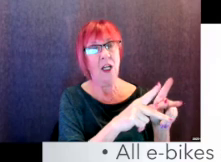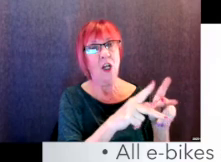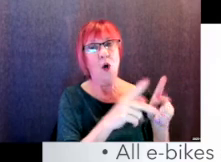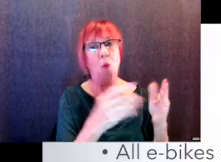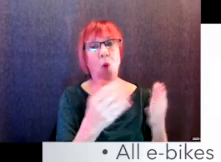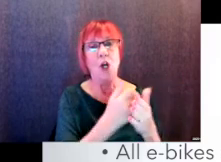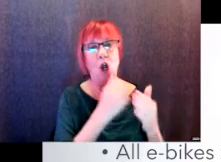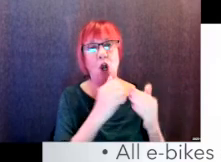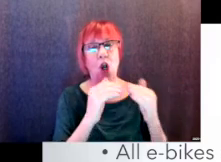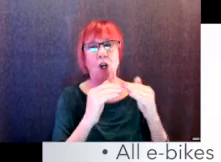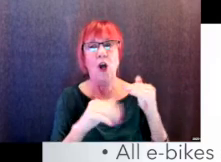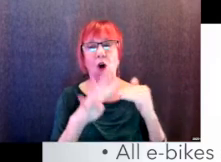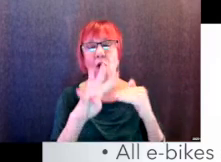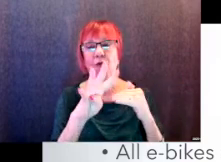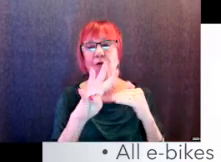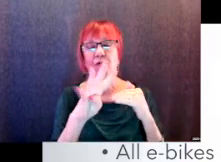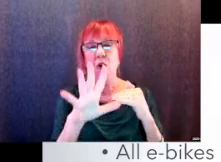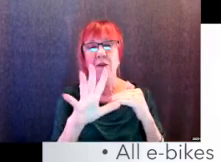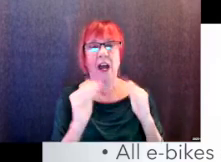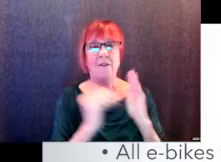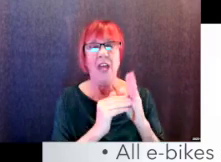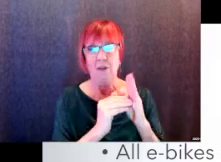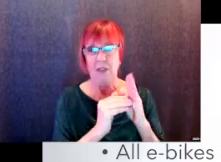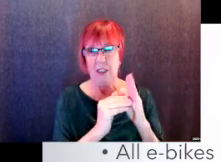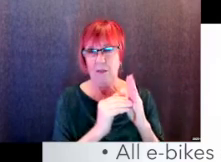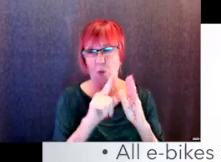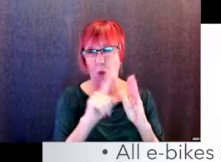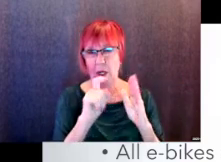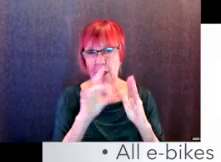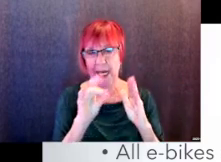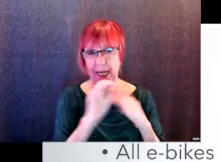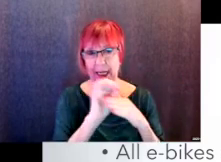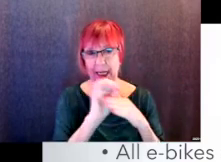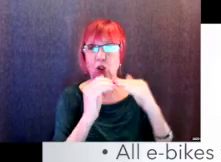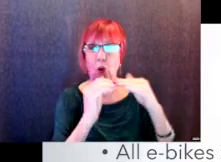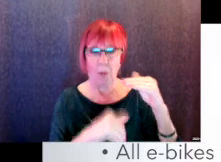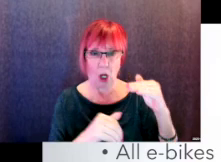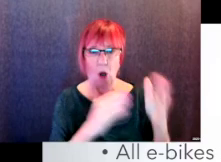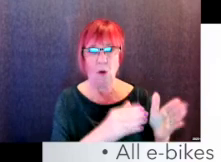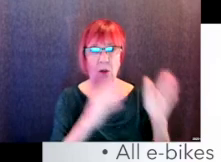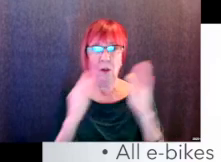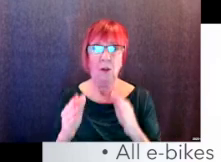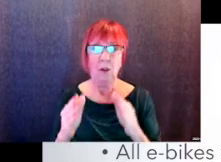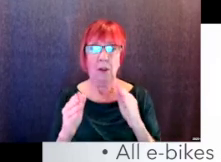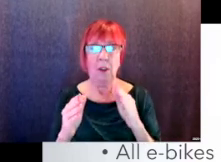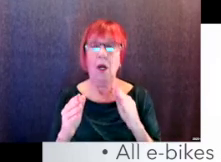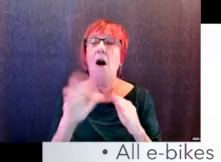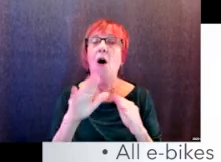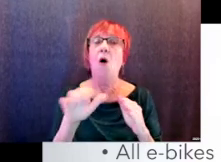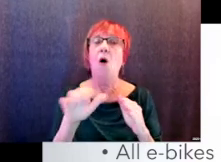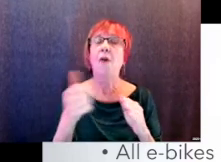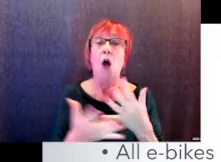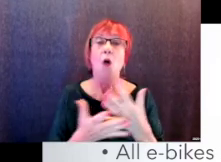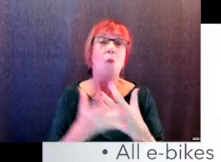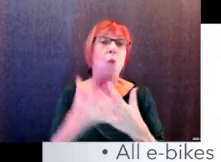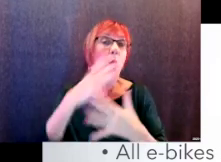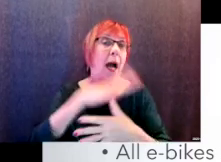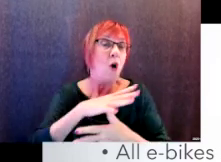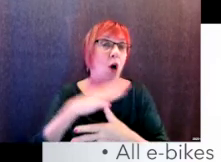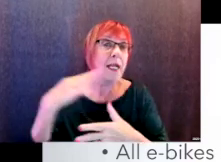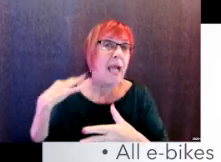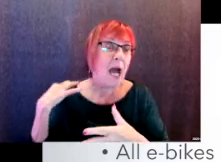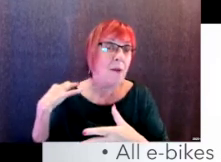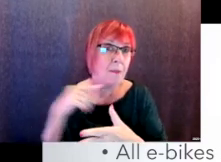adaptive e-bike modifications. So for those applicants with disabilities or just needing